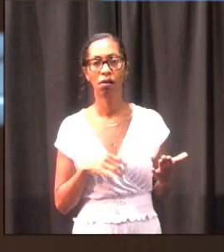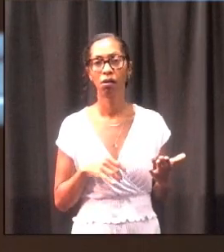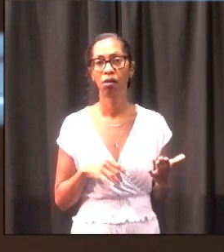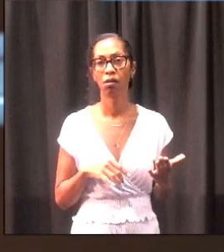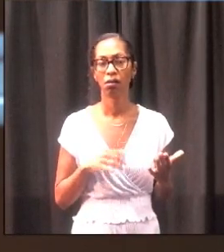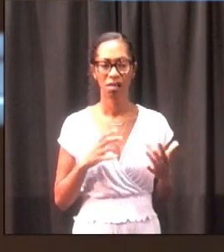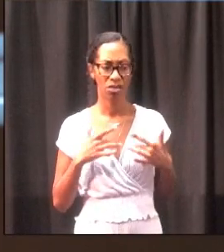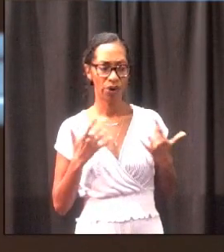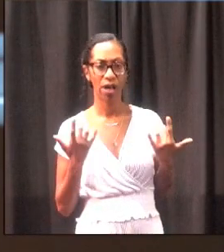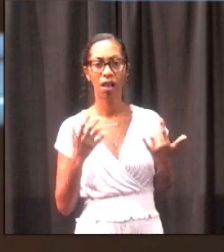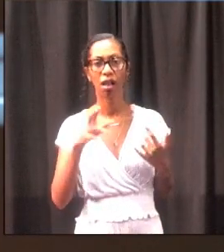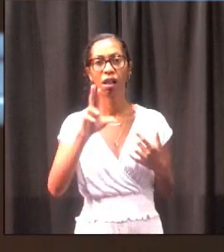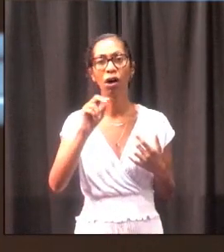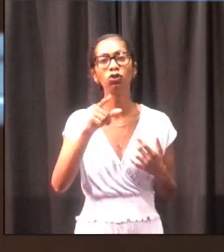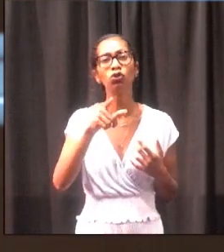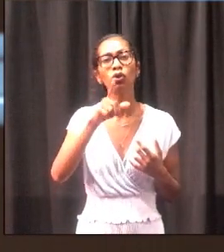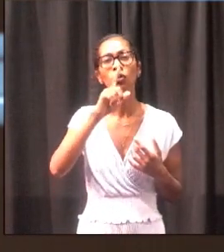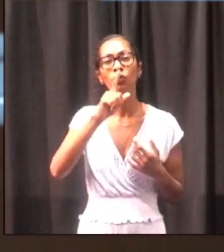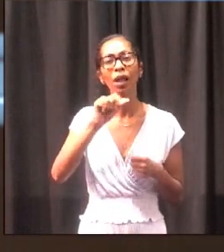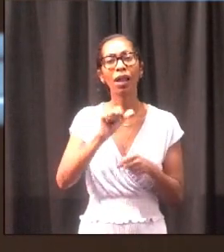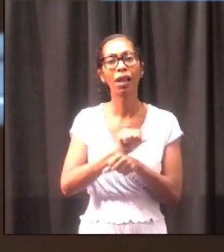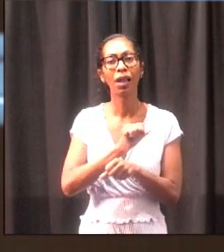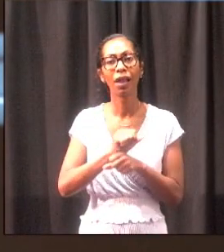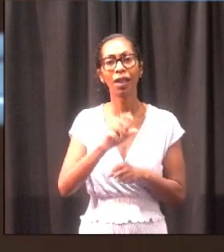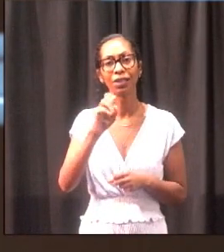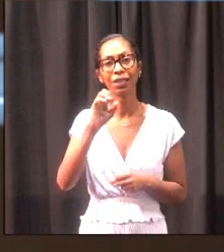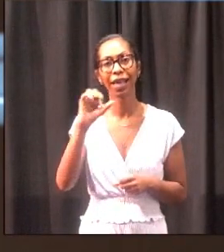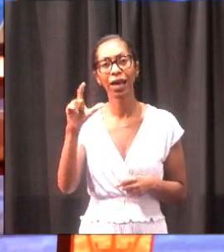You're the real deal. You're walking in the power of God.